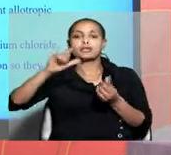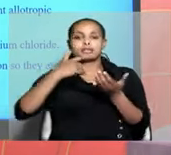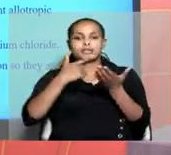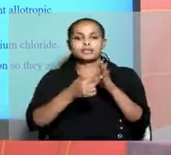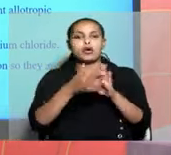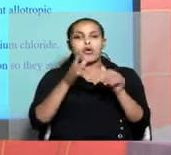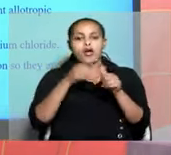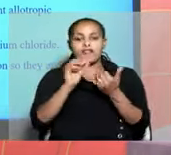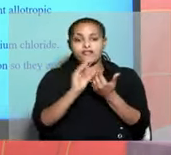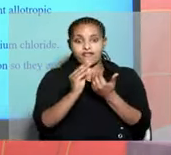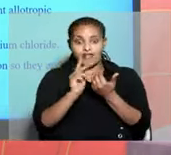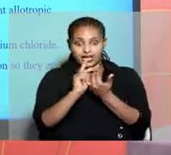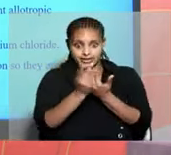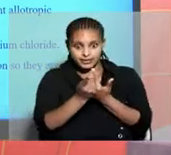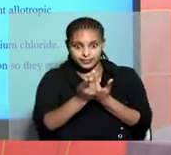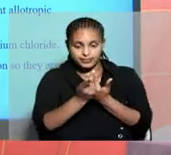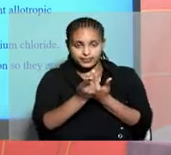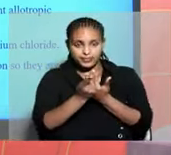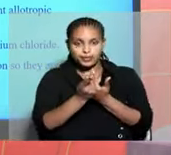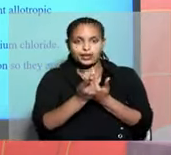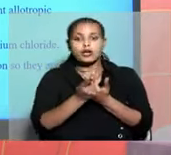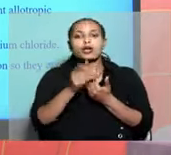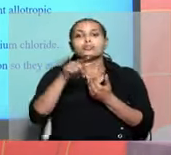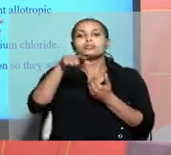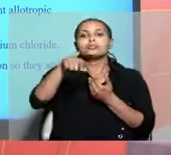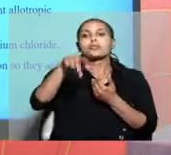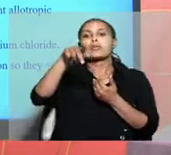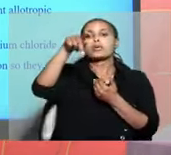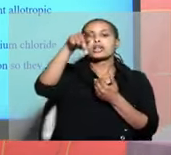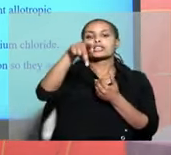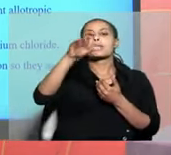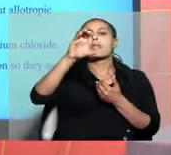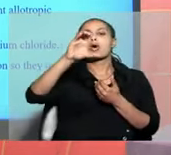this is one phase, and potassium chloride,